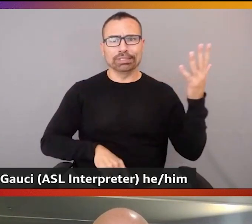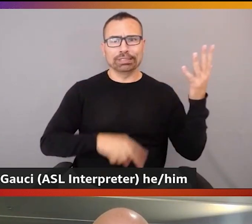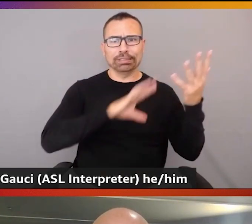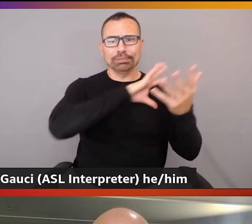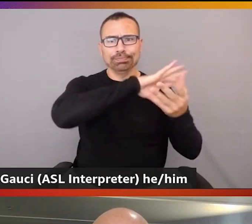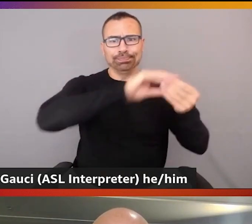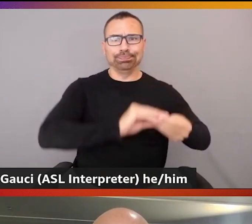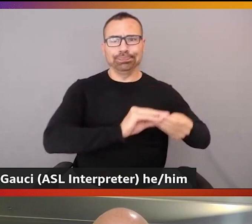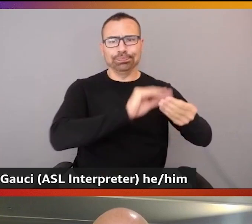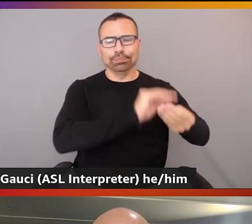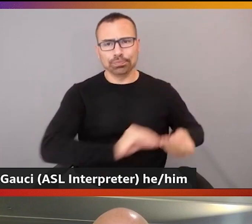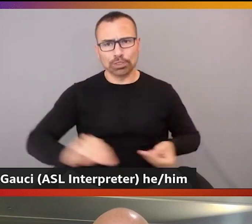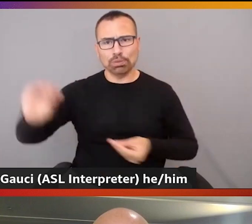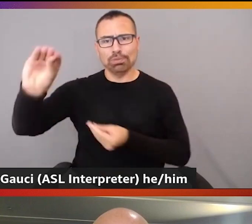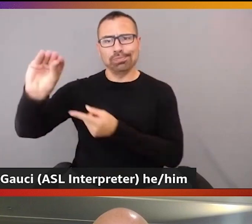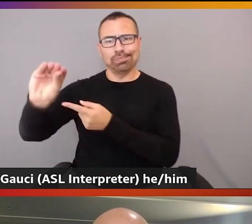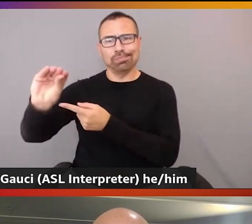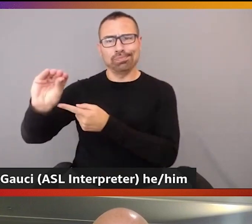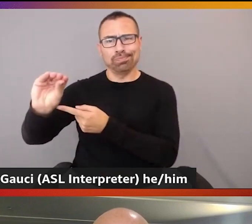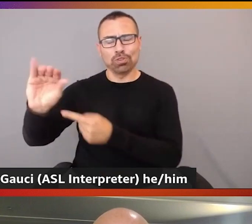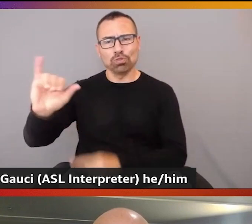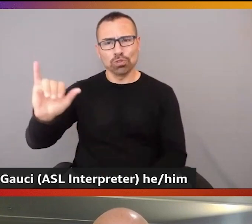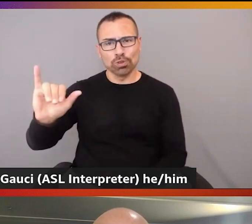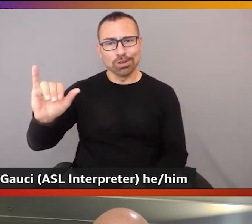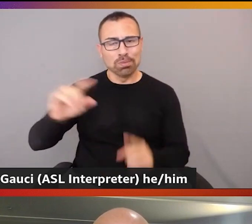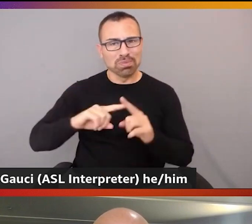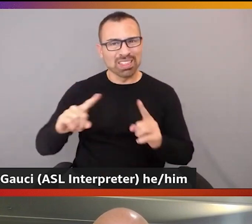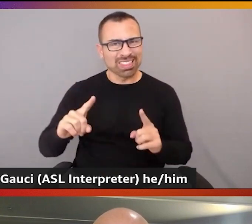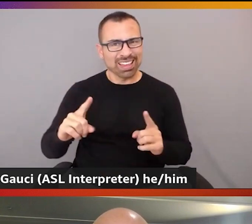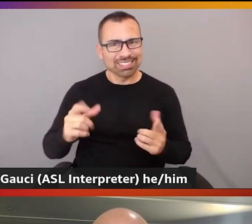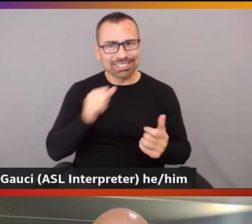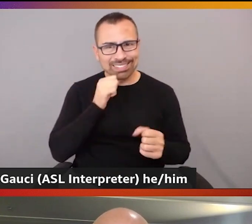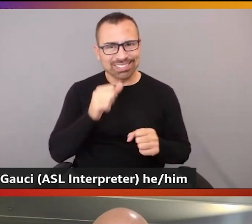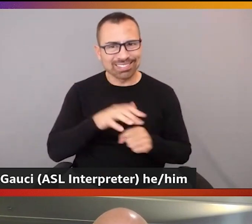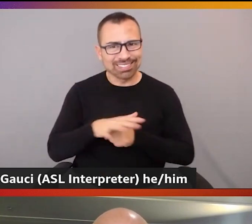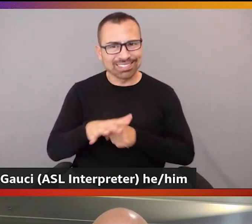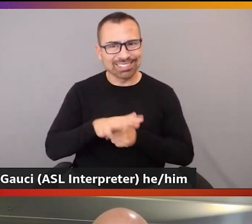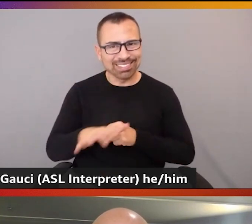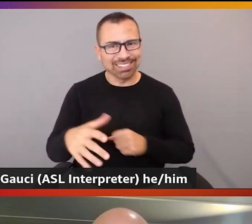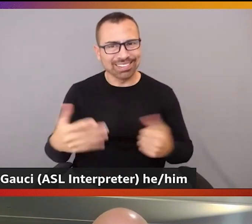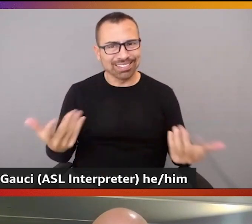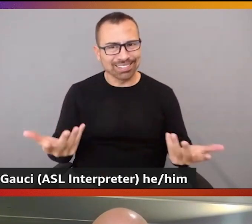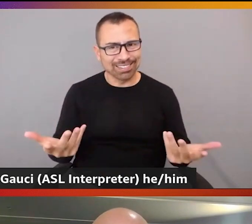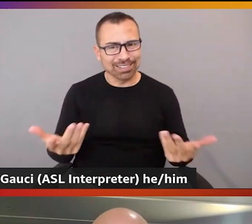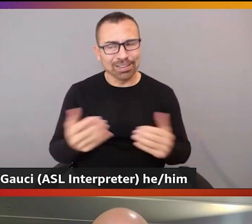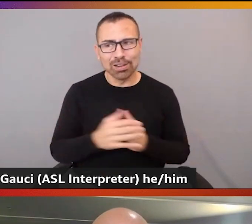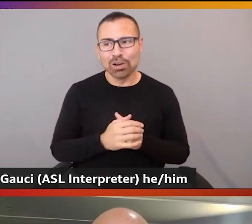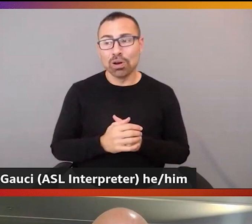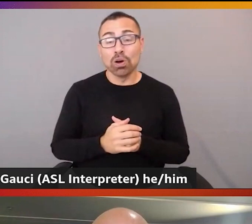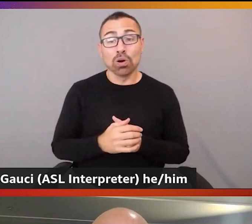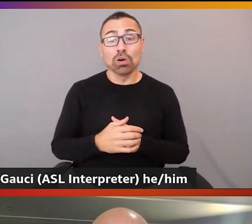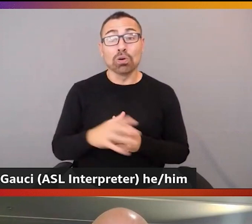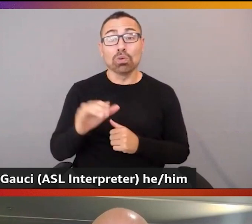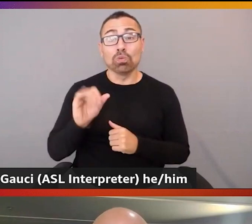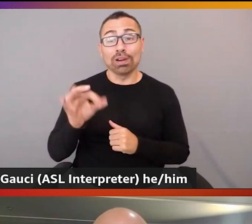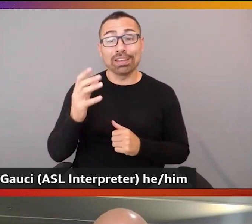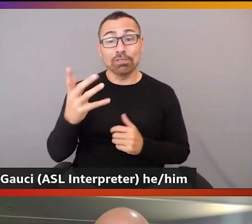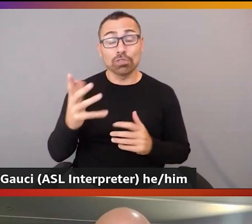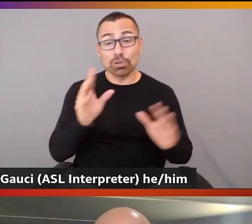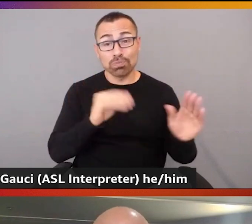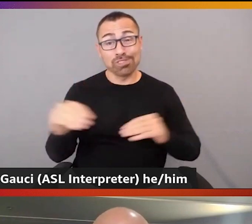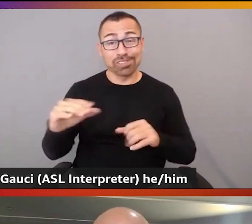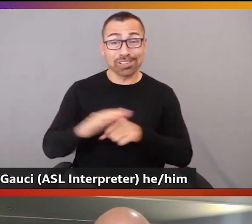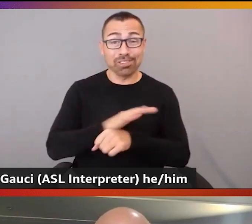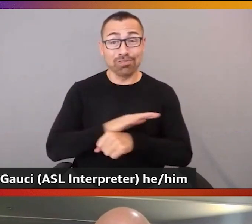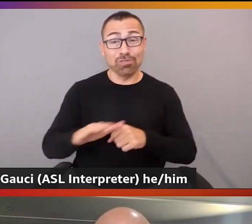migration. But even that's taking it too simply. What about, say you're moving a whole data center? You could have tens